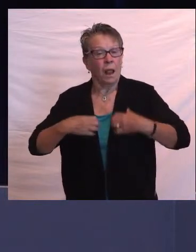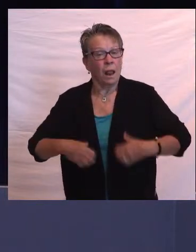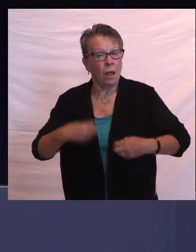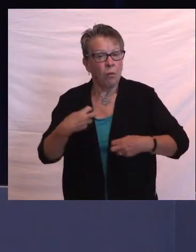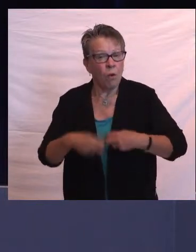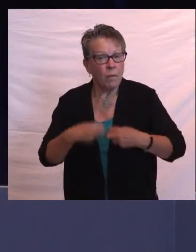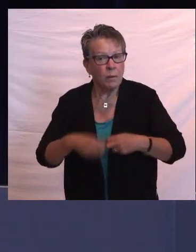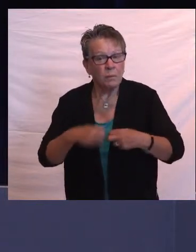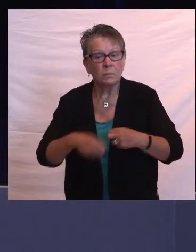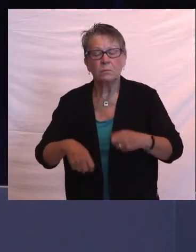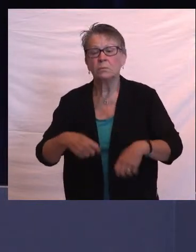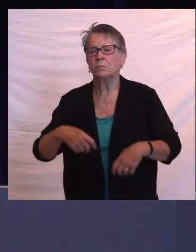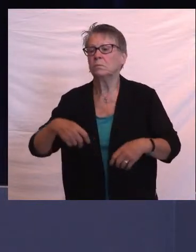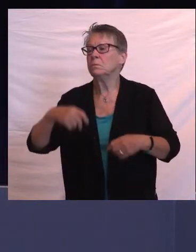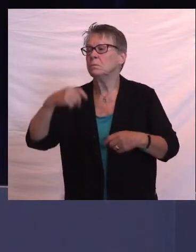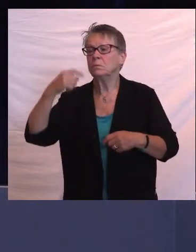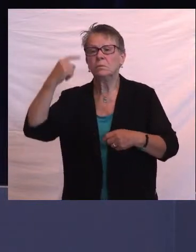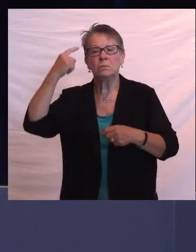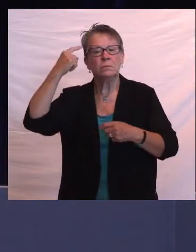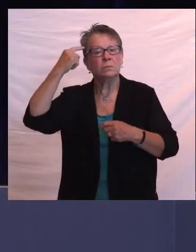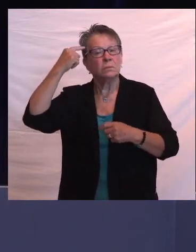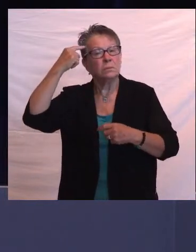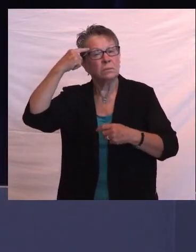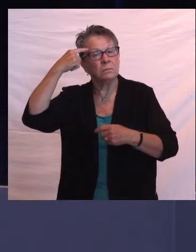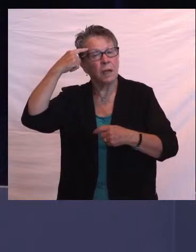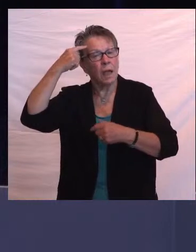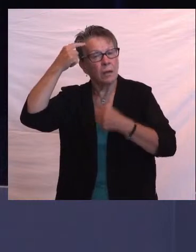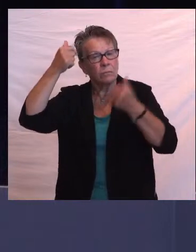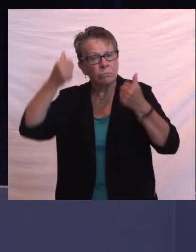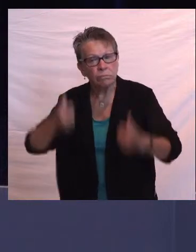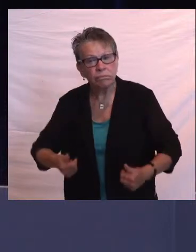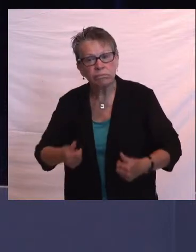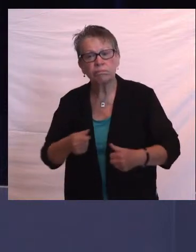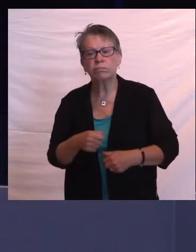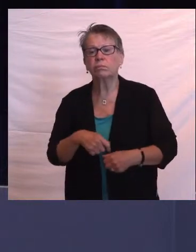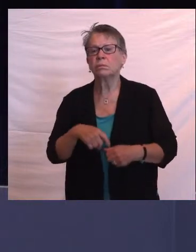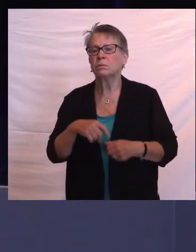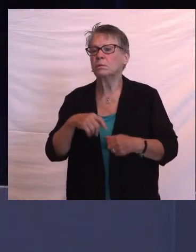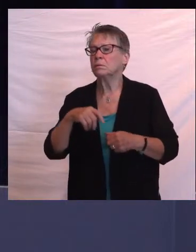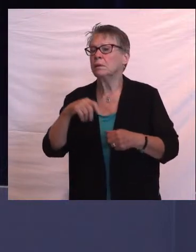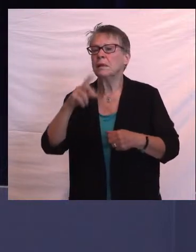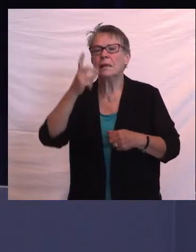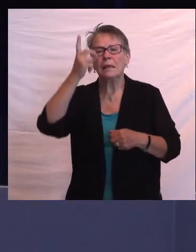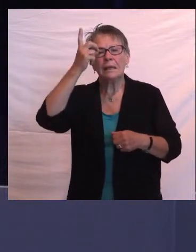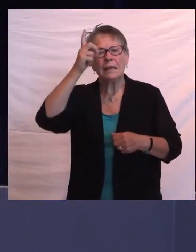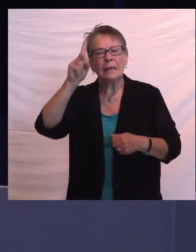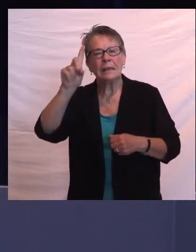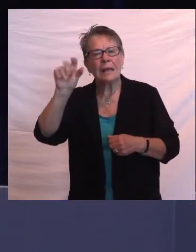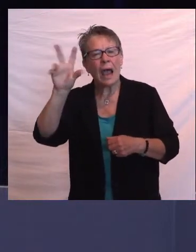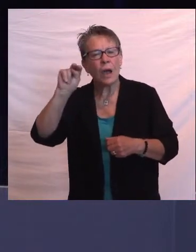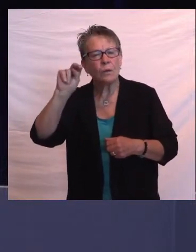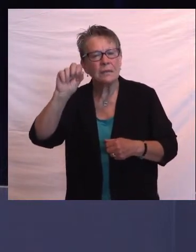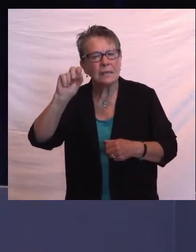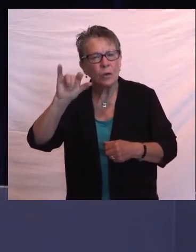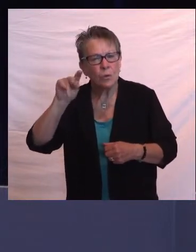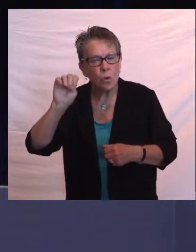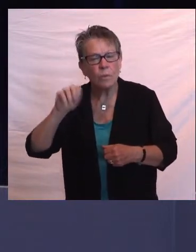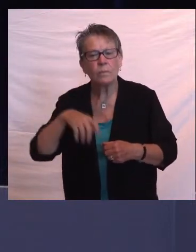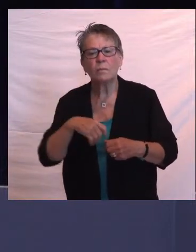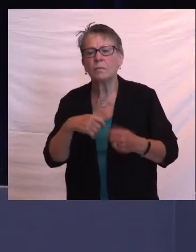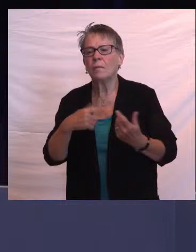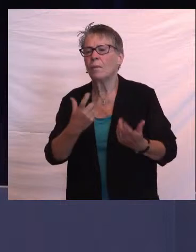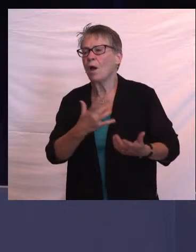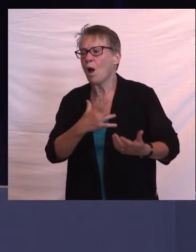diabetes type 1 and type 2, Down syndrome, heart conditions such as heart failure, coronary artery disease, cardiomyopathies,